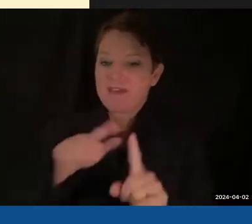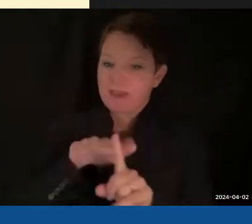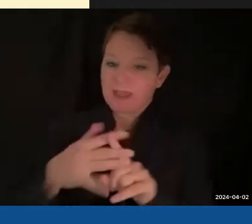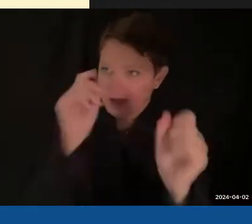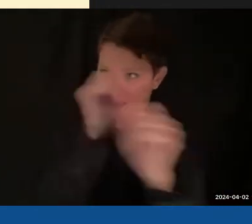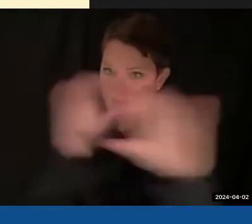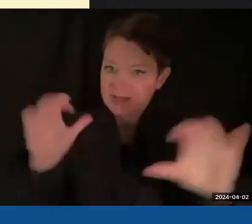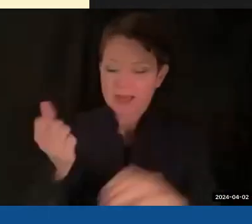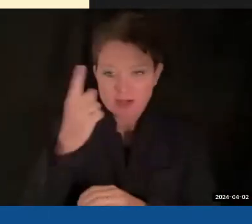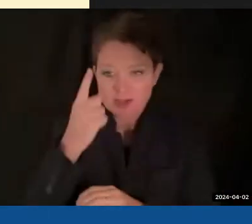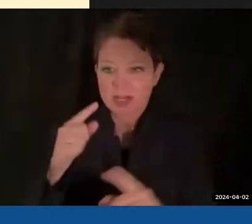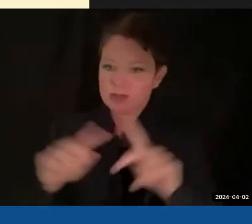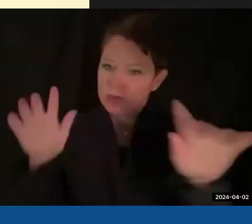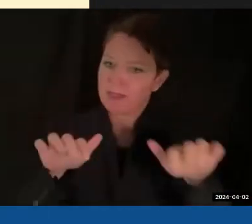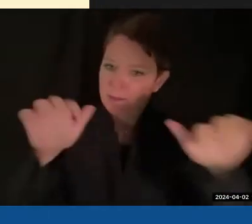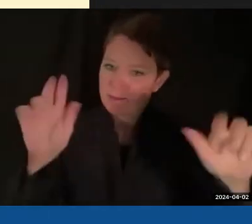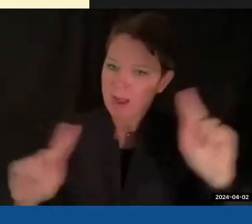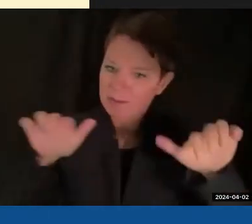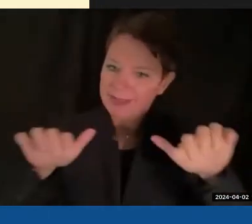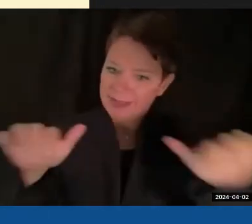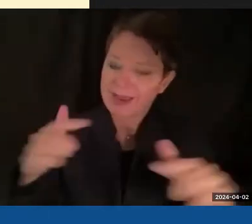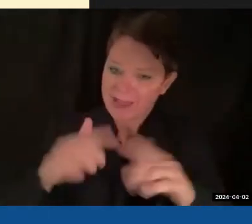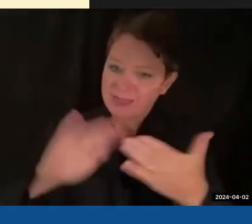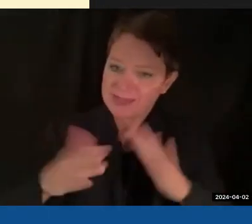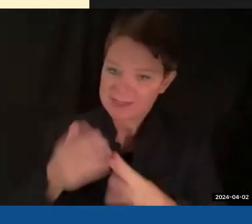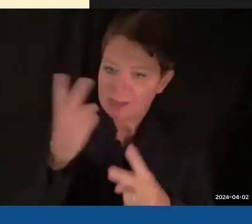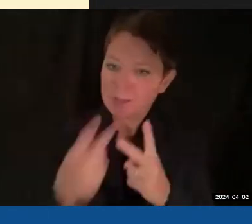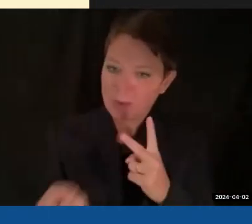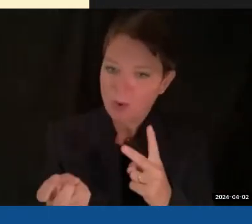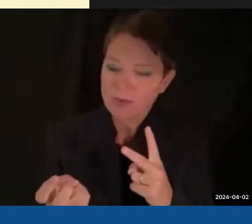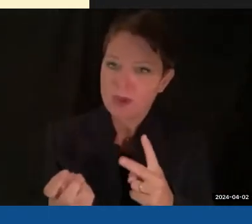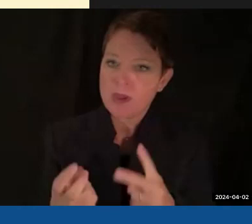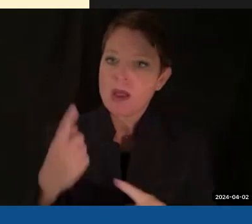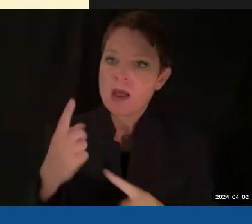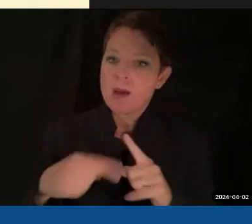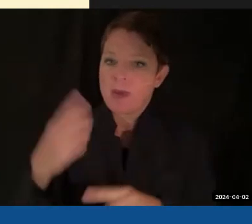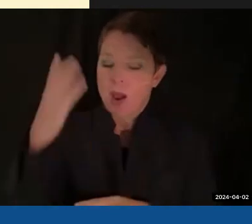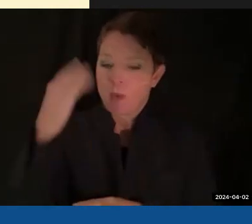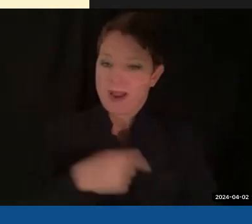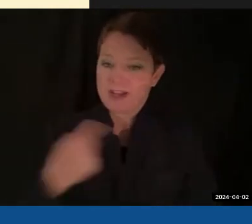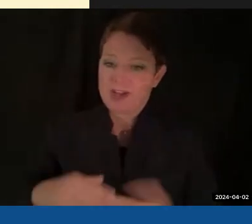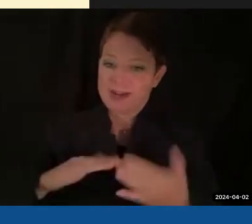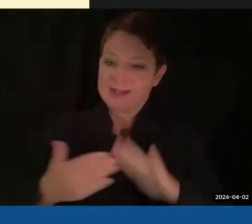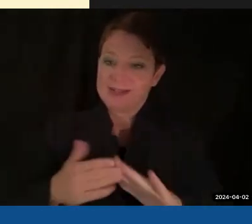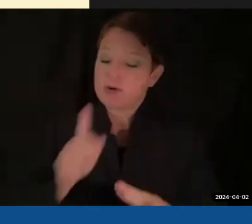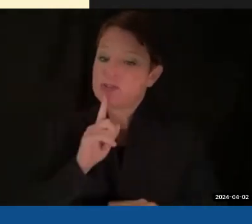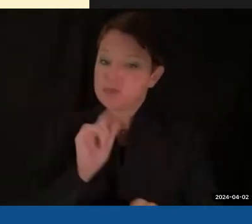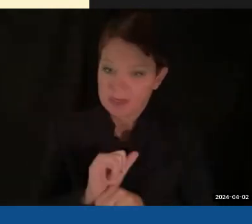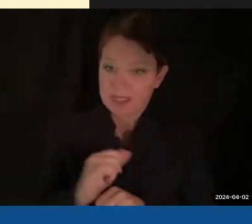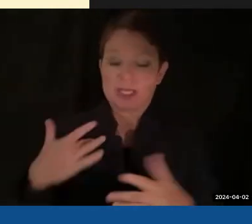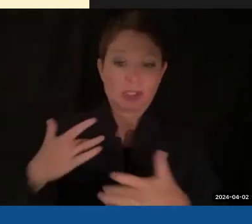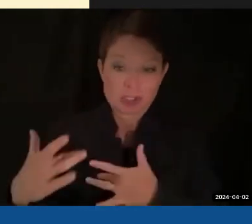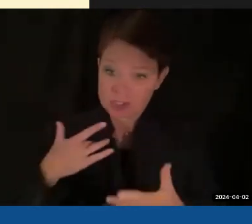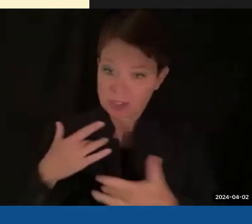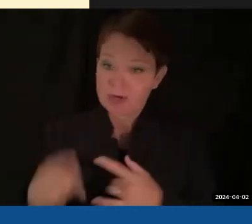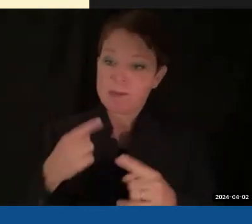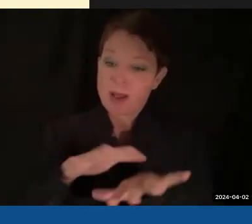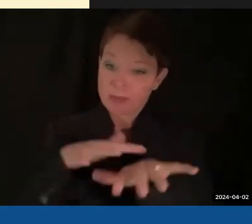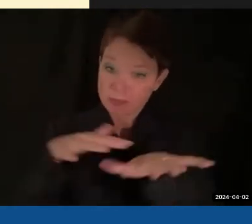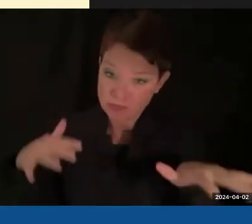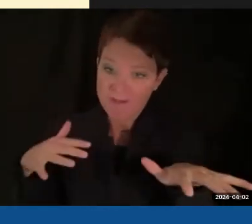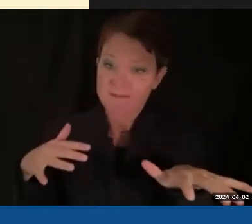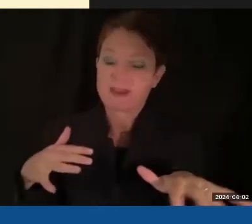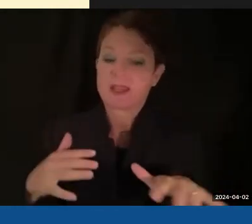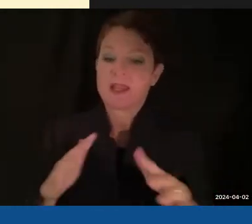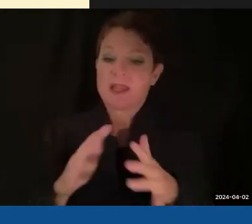and understanding to the public in the city of why Chinatown is so concerned about the traffic